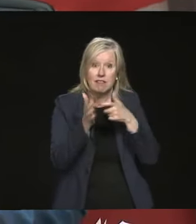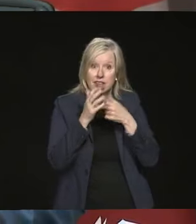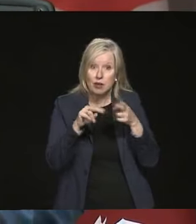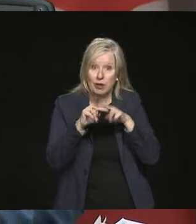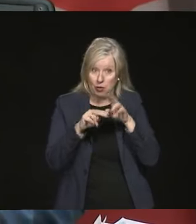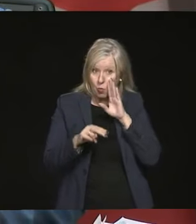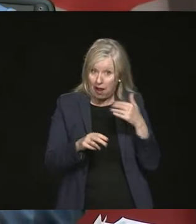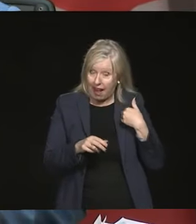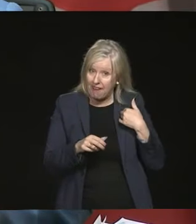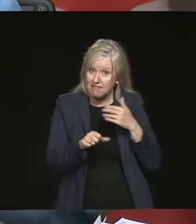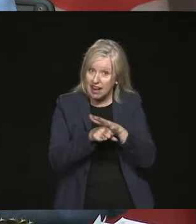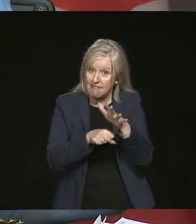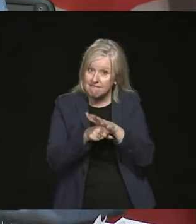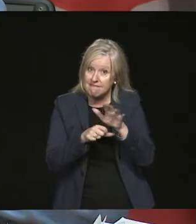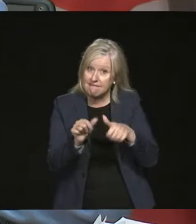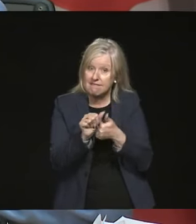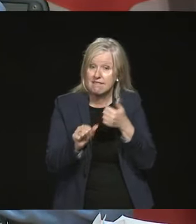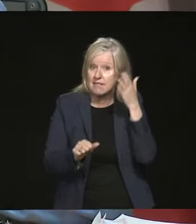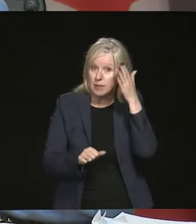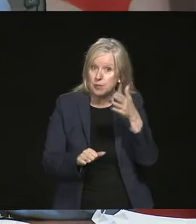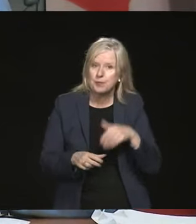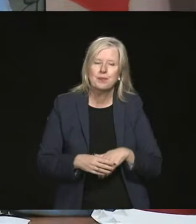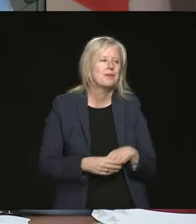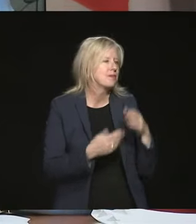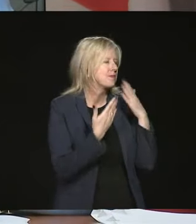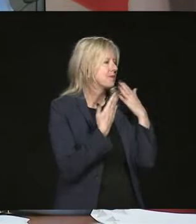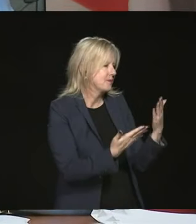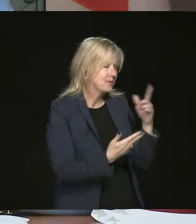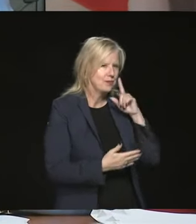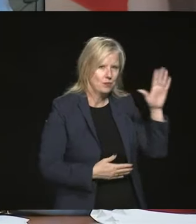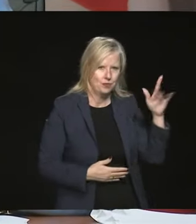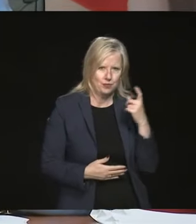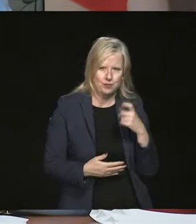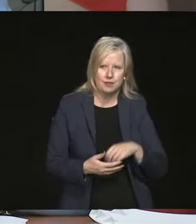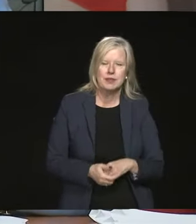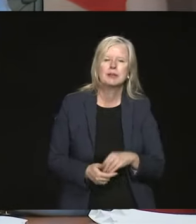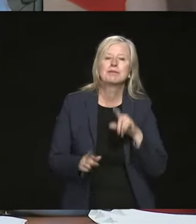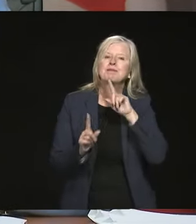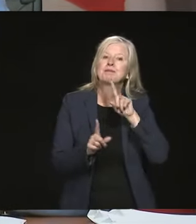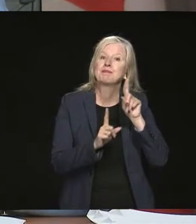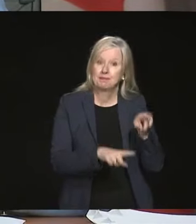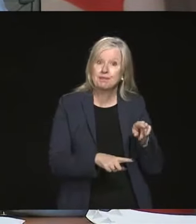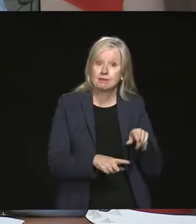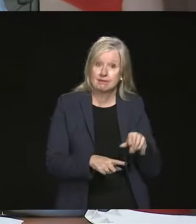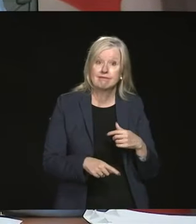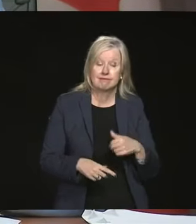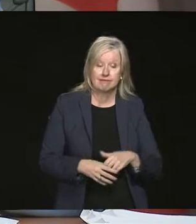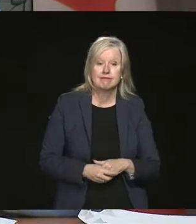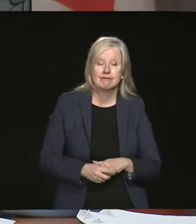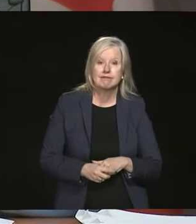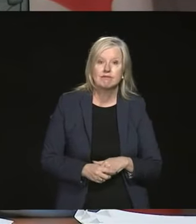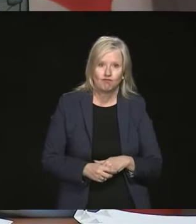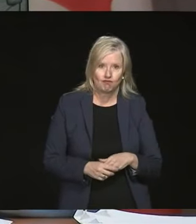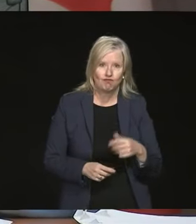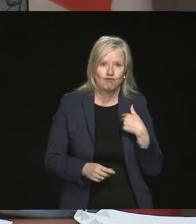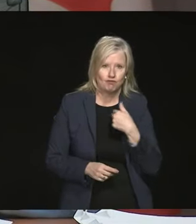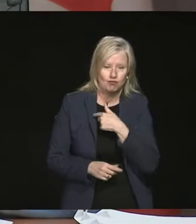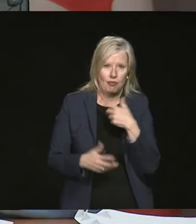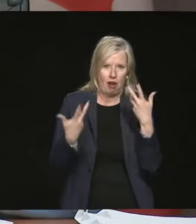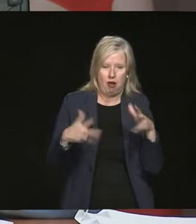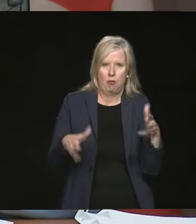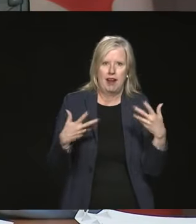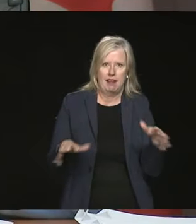Thank you for the question. I will say that we have received